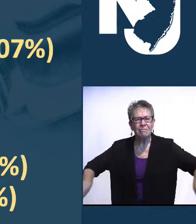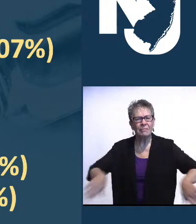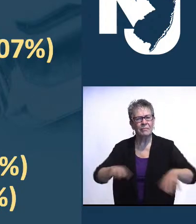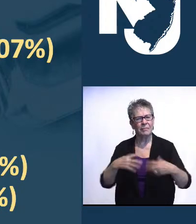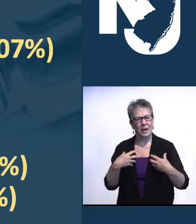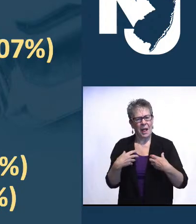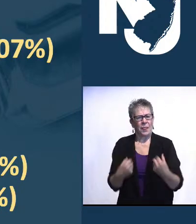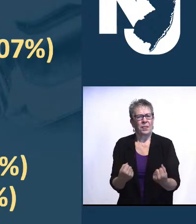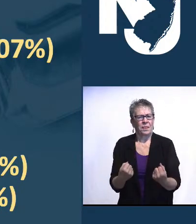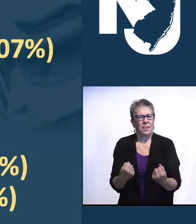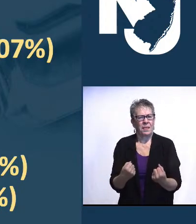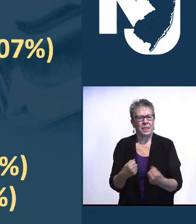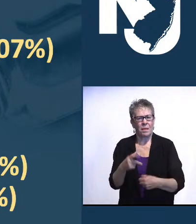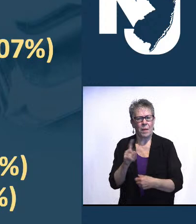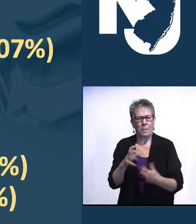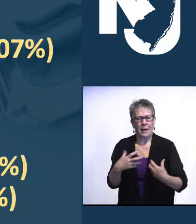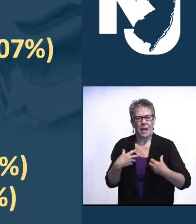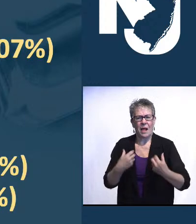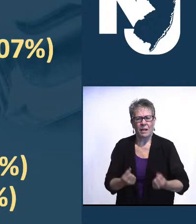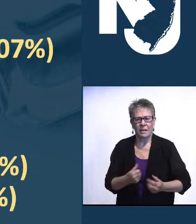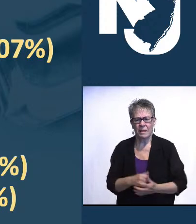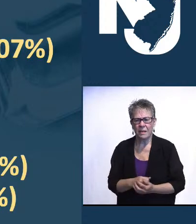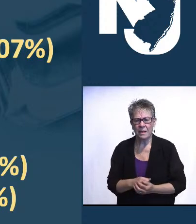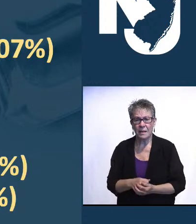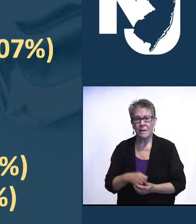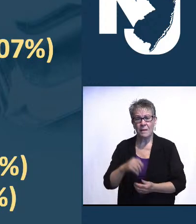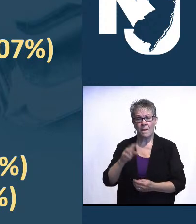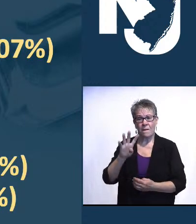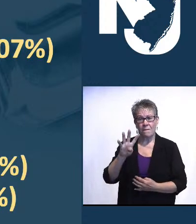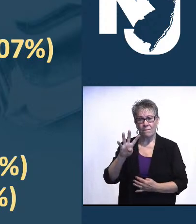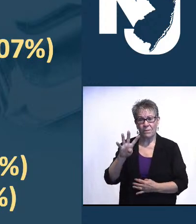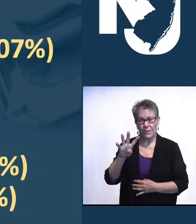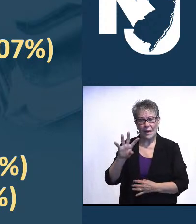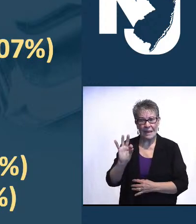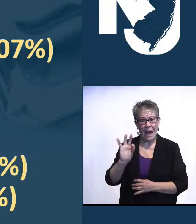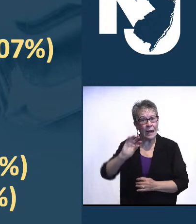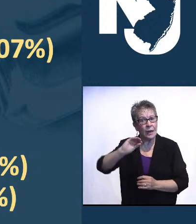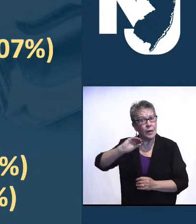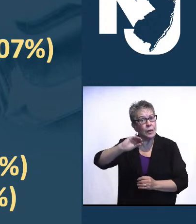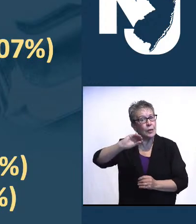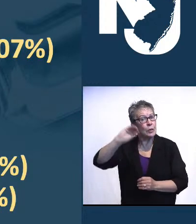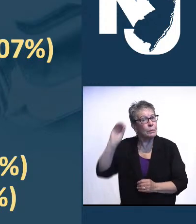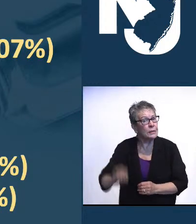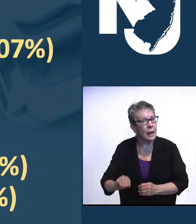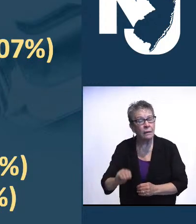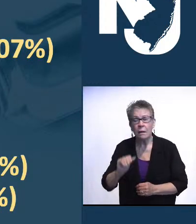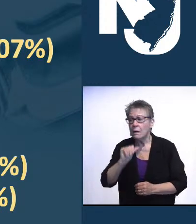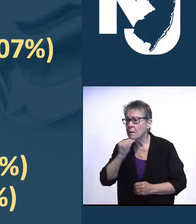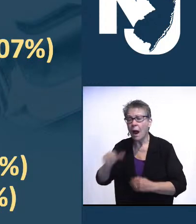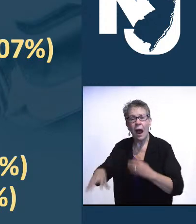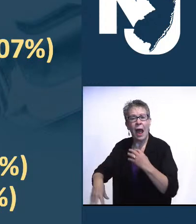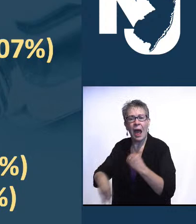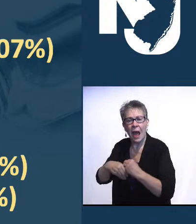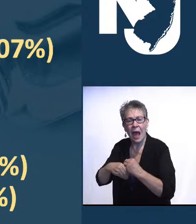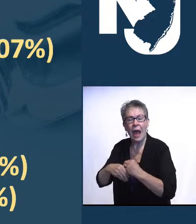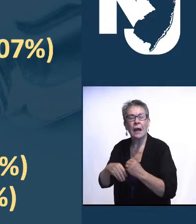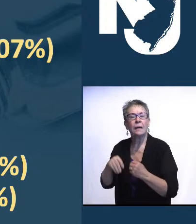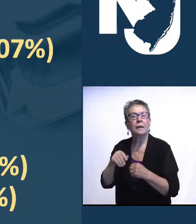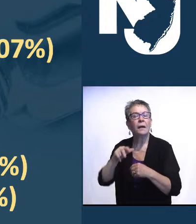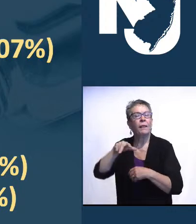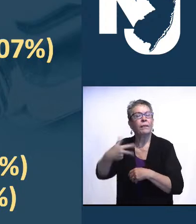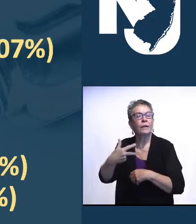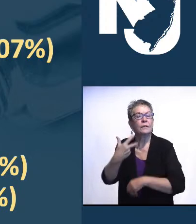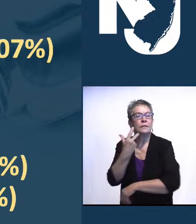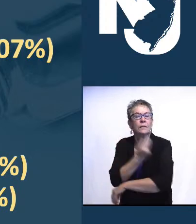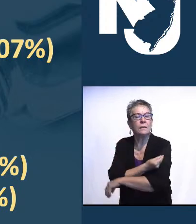49% in our state who aren't boosted, and by the way, we're a lot better than most of America, looks a lot like our state. And I'm not sure